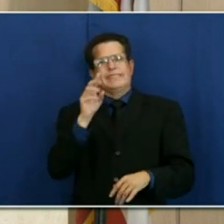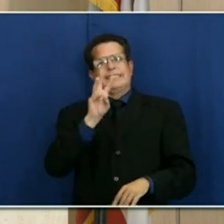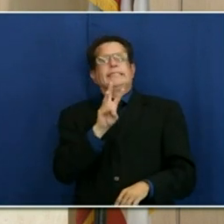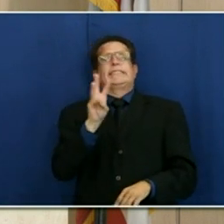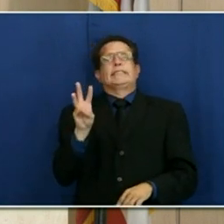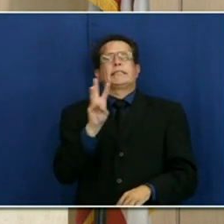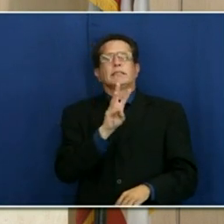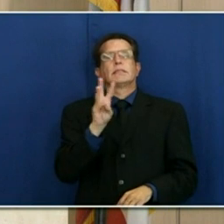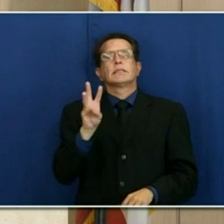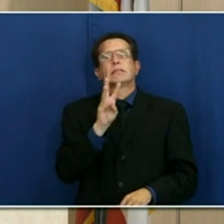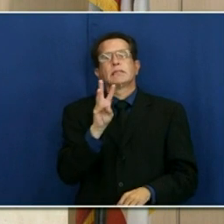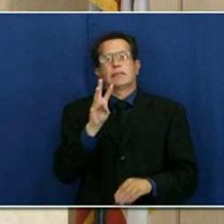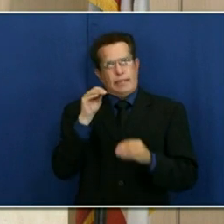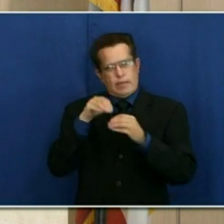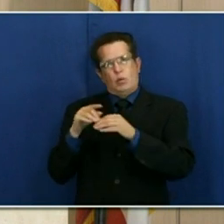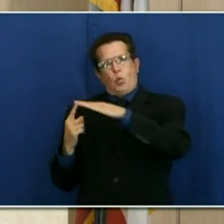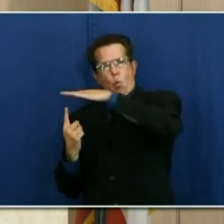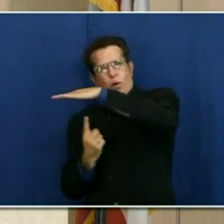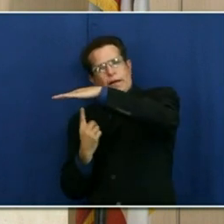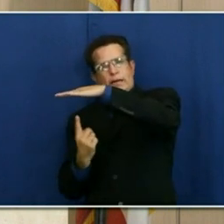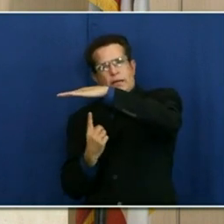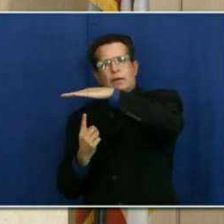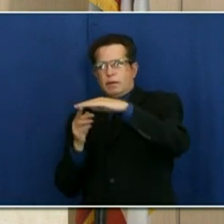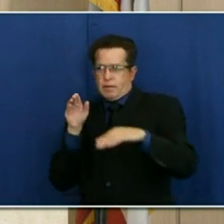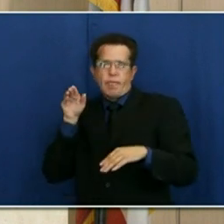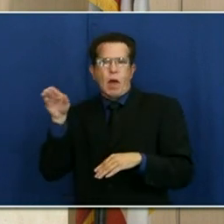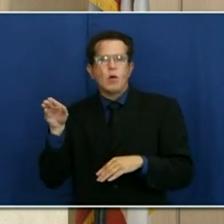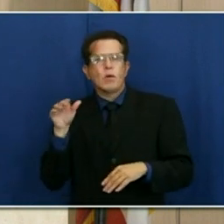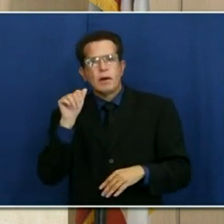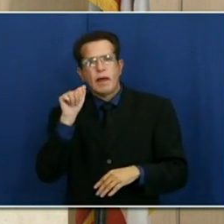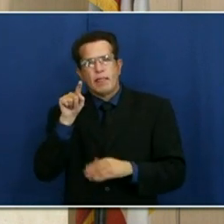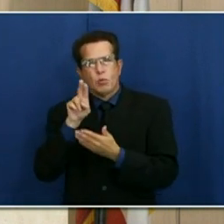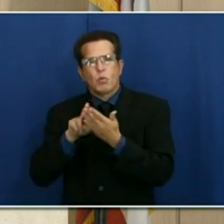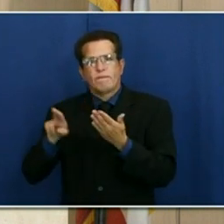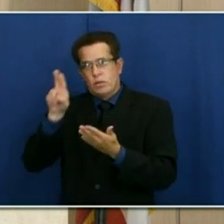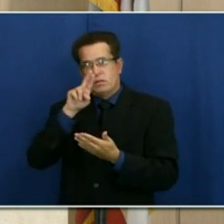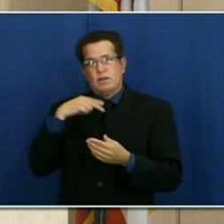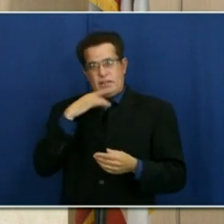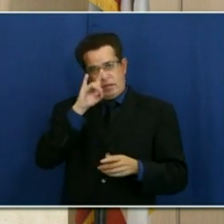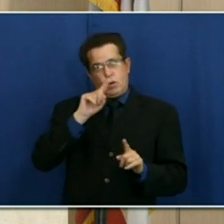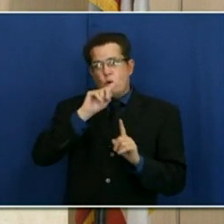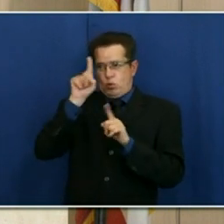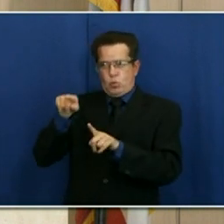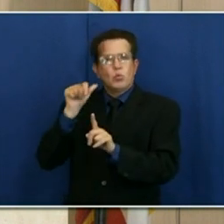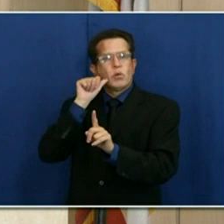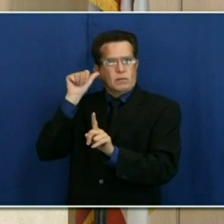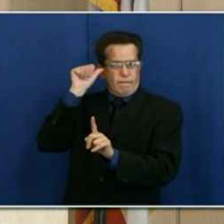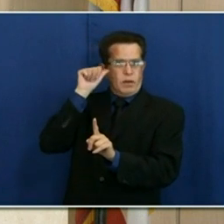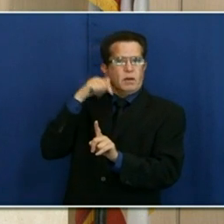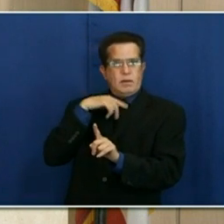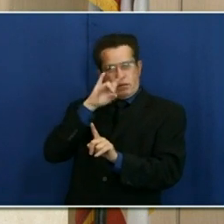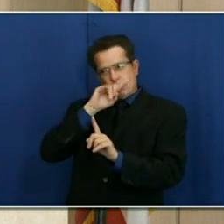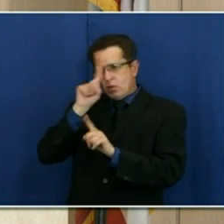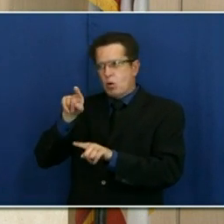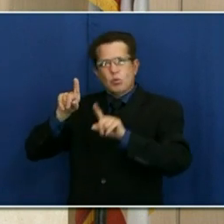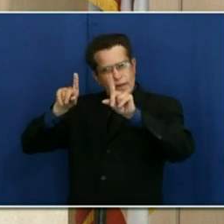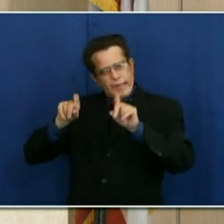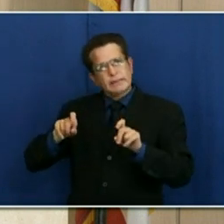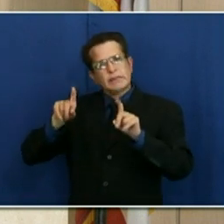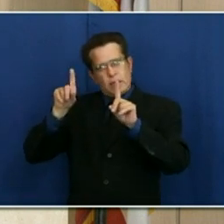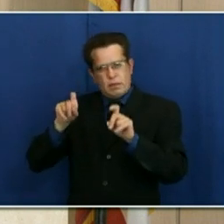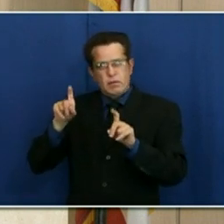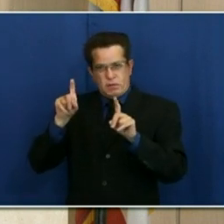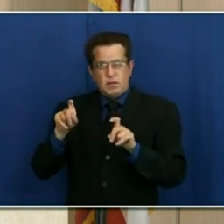morning. But we were at the university yesterday and did a substantial amount of testing for which we're